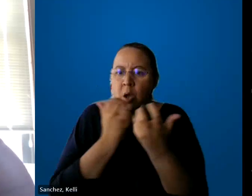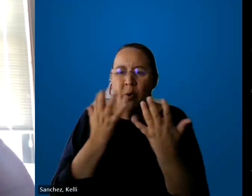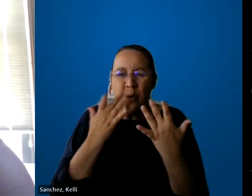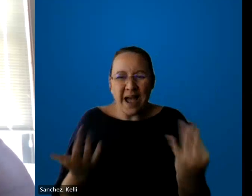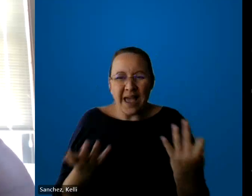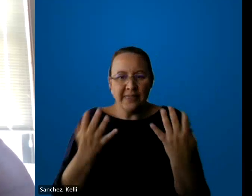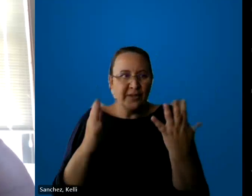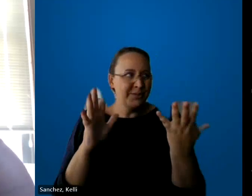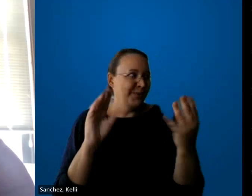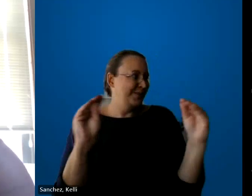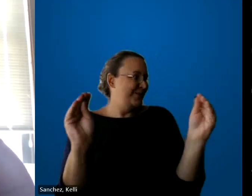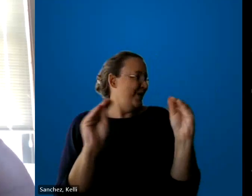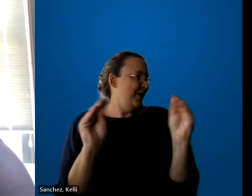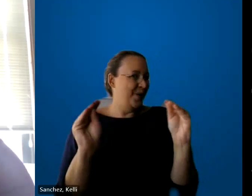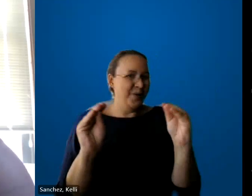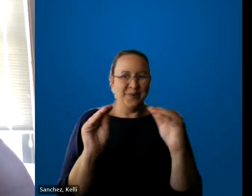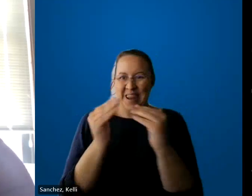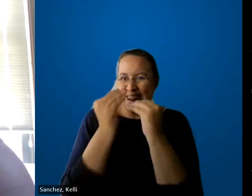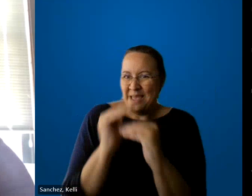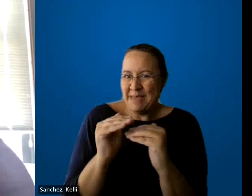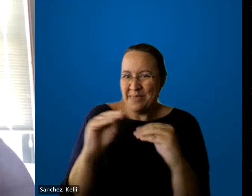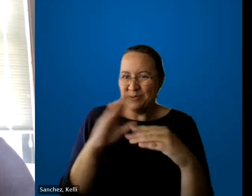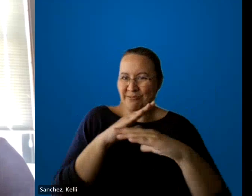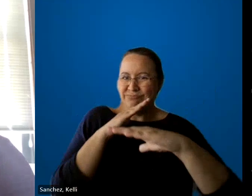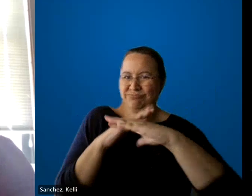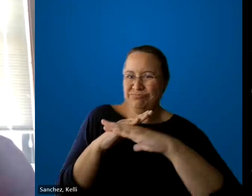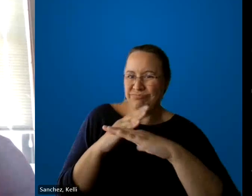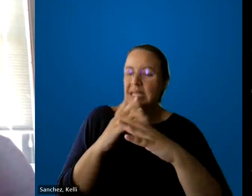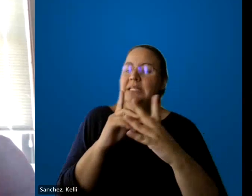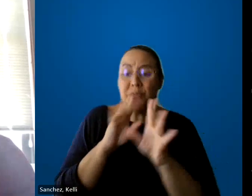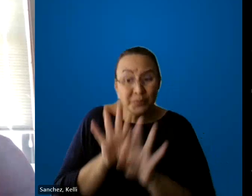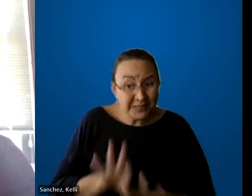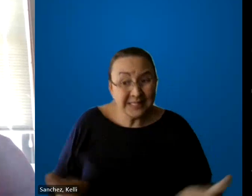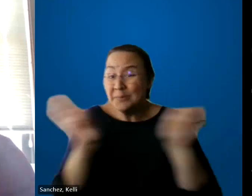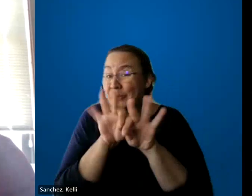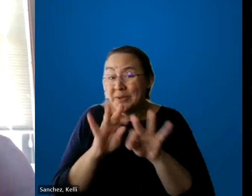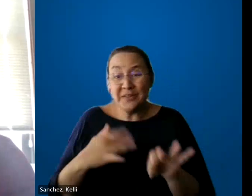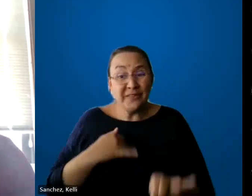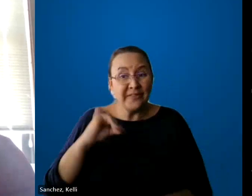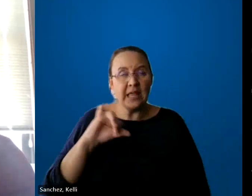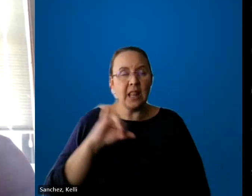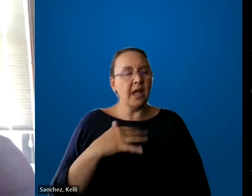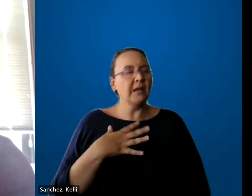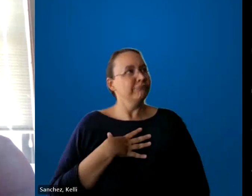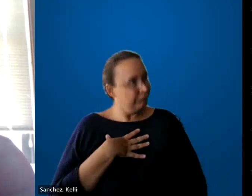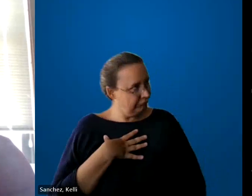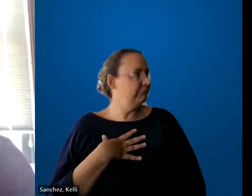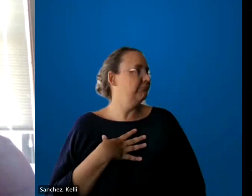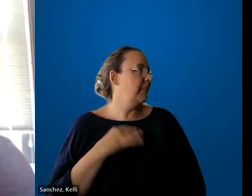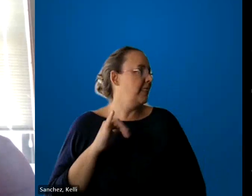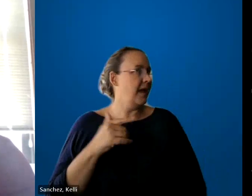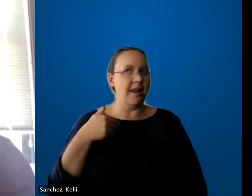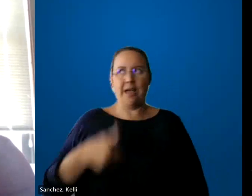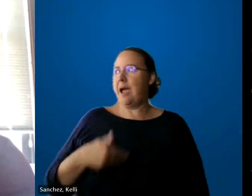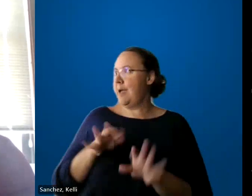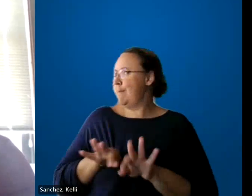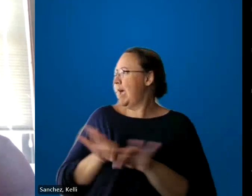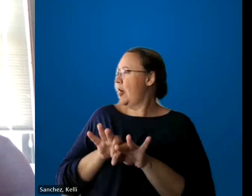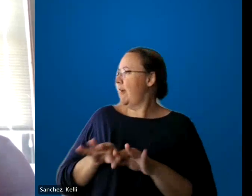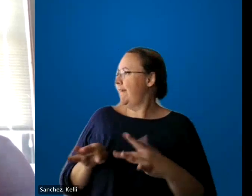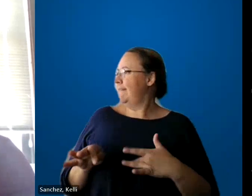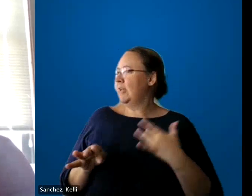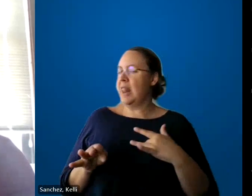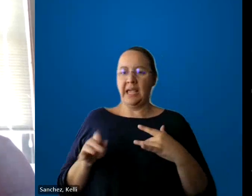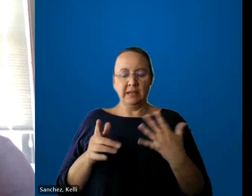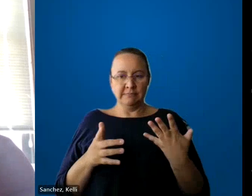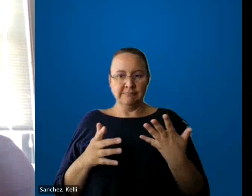it's important. It's important to feel like you matter. It's important to feel like you have